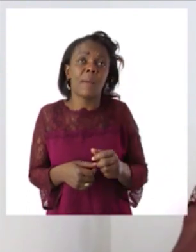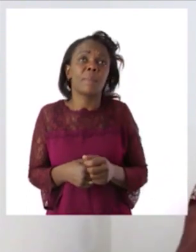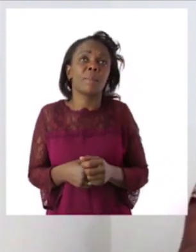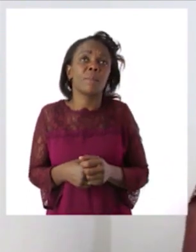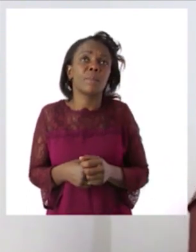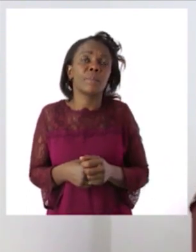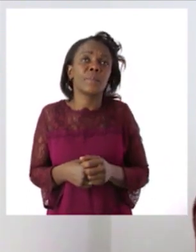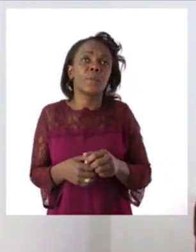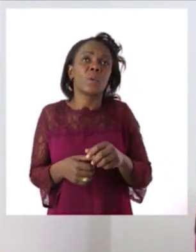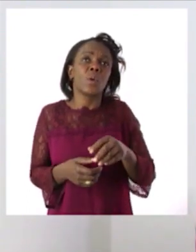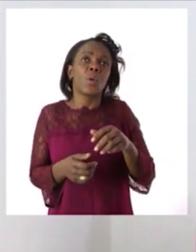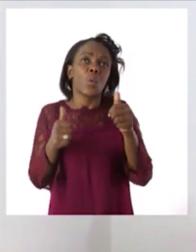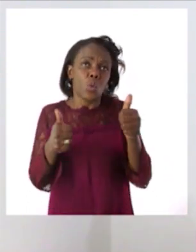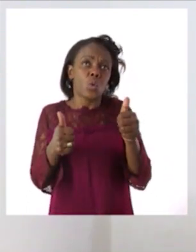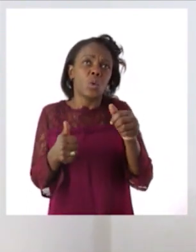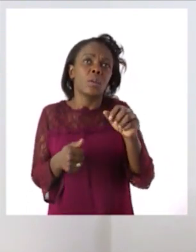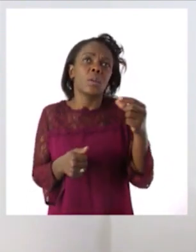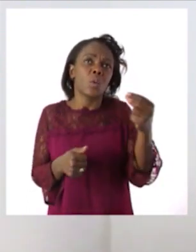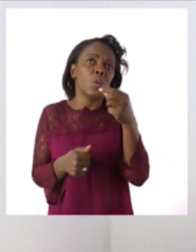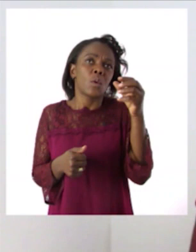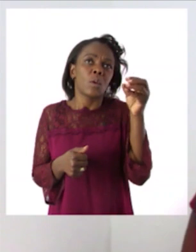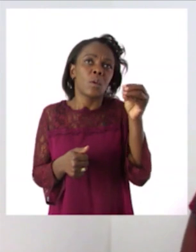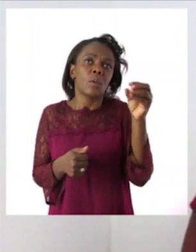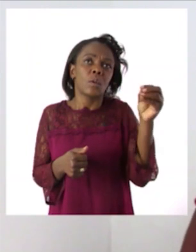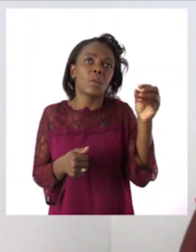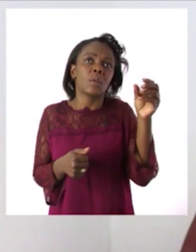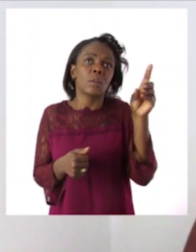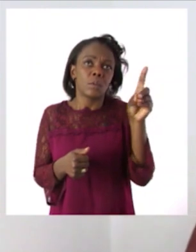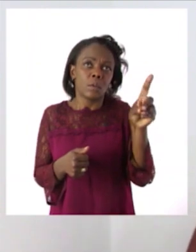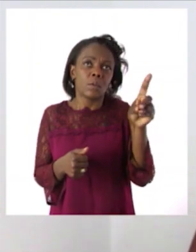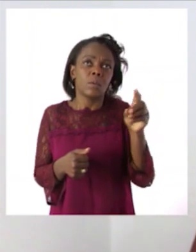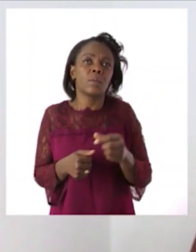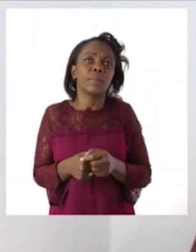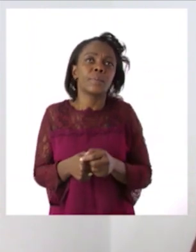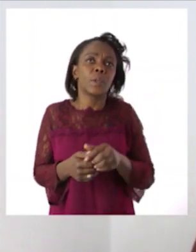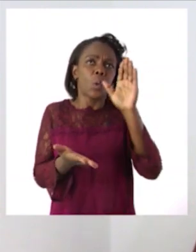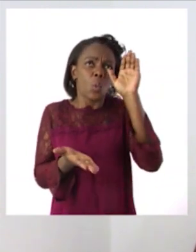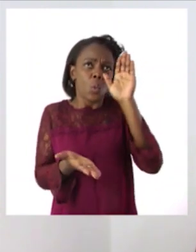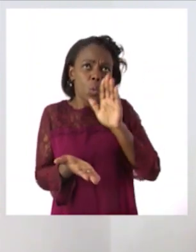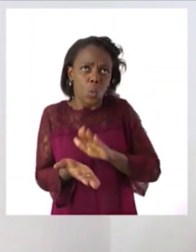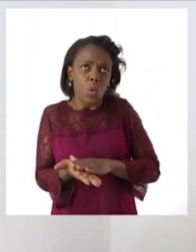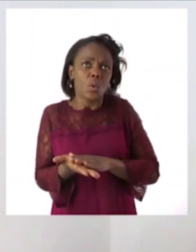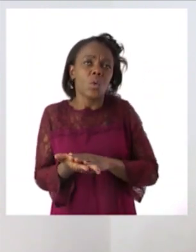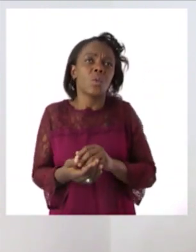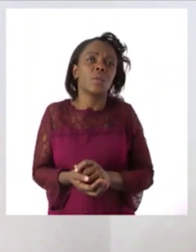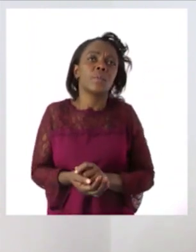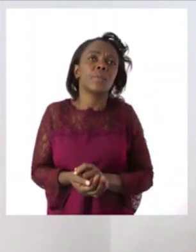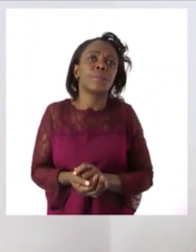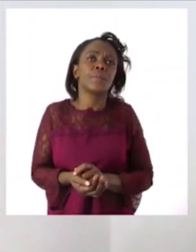Good. How many times did we clap? Only 1. So good is only having